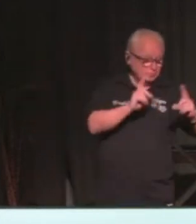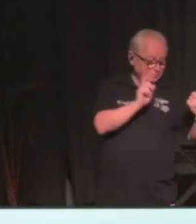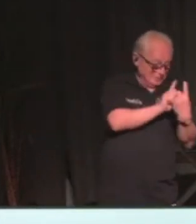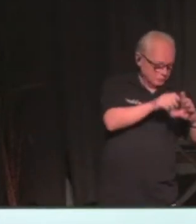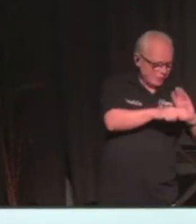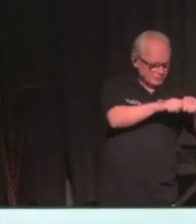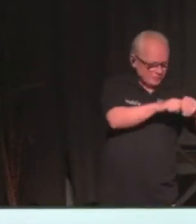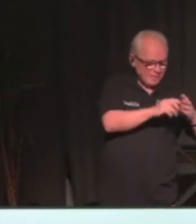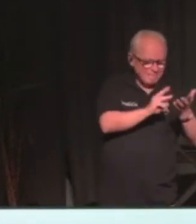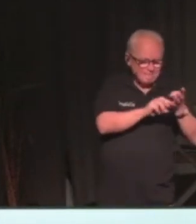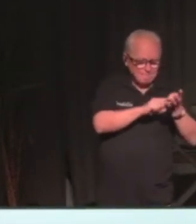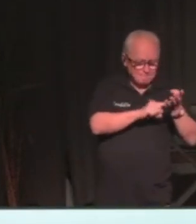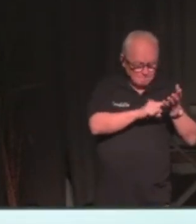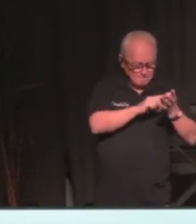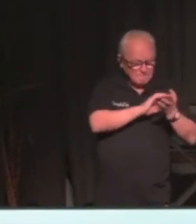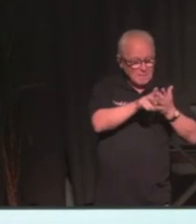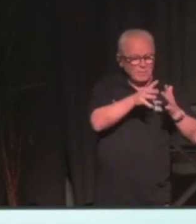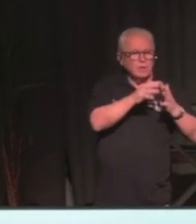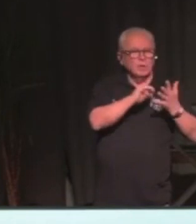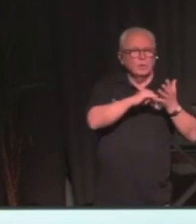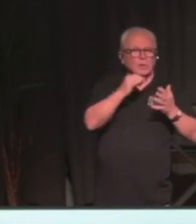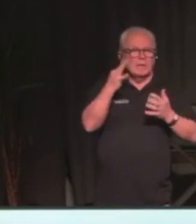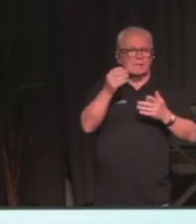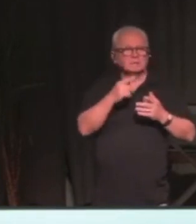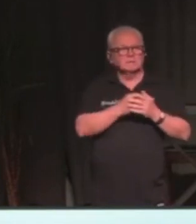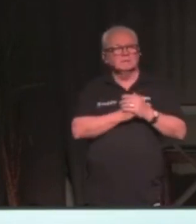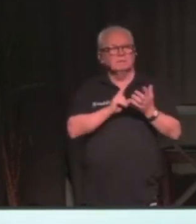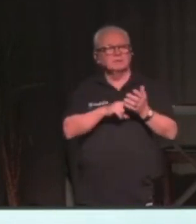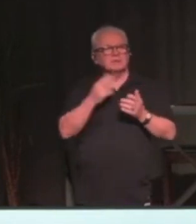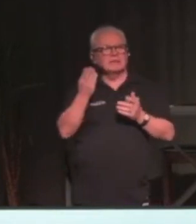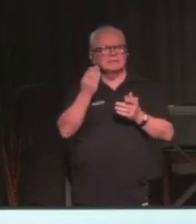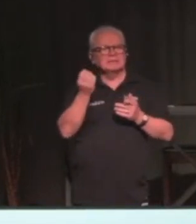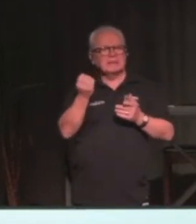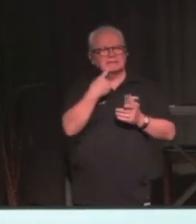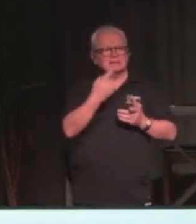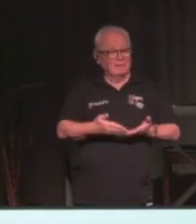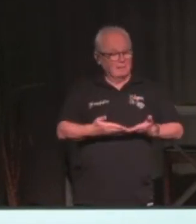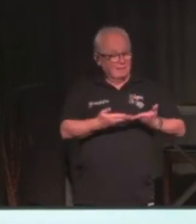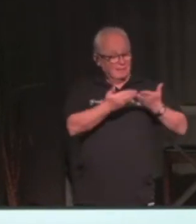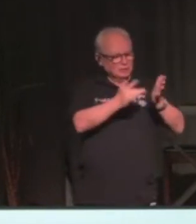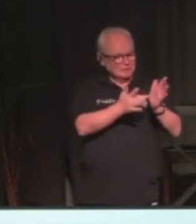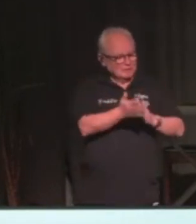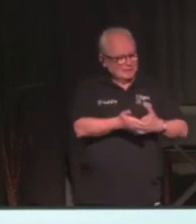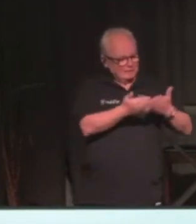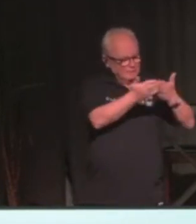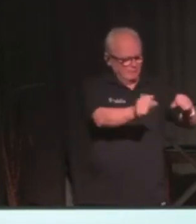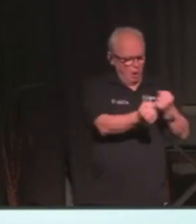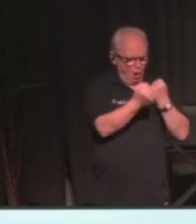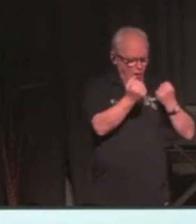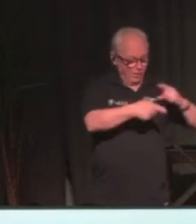10 and 8, it says, he imparted power and authority to his disciples.